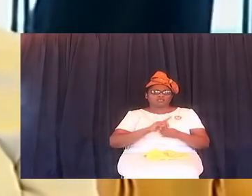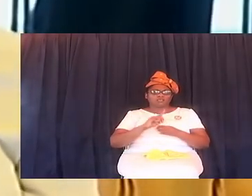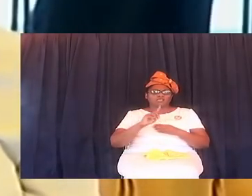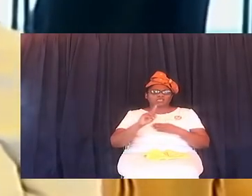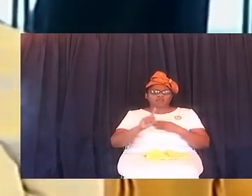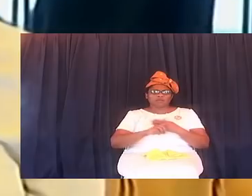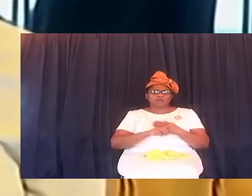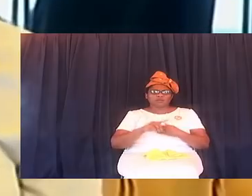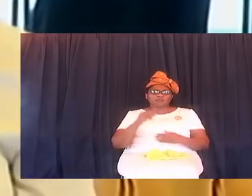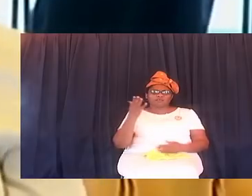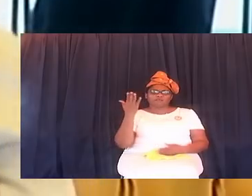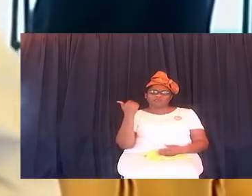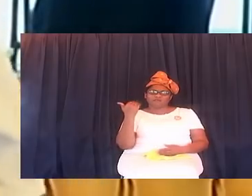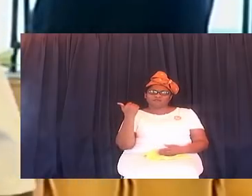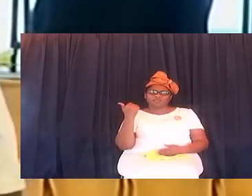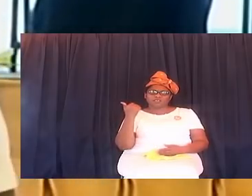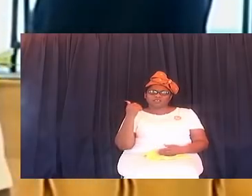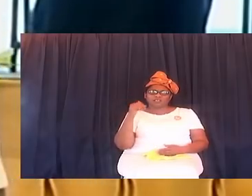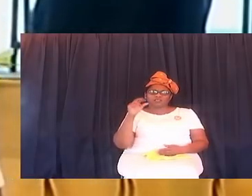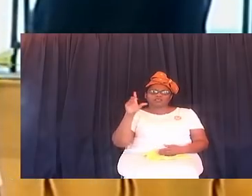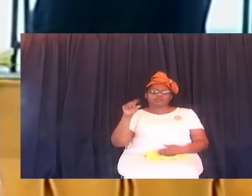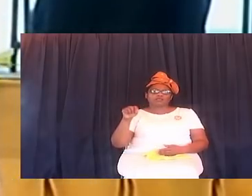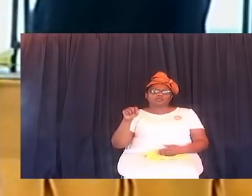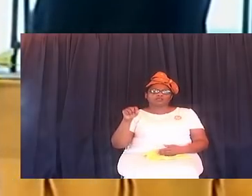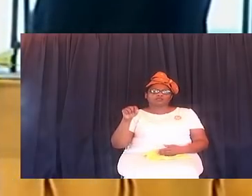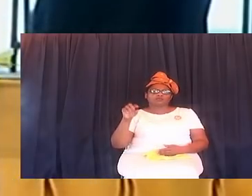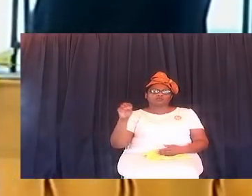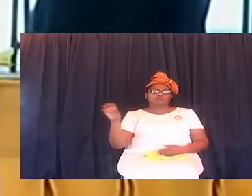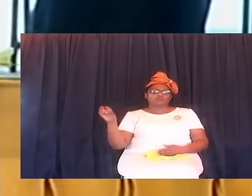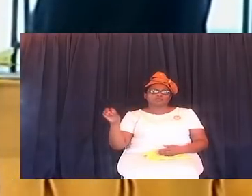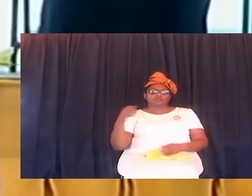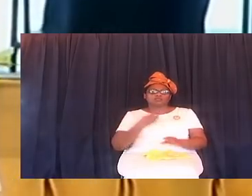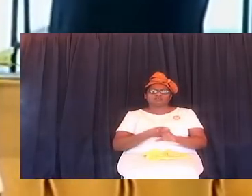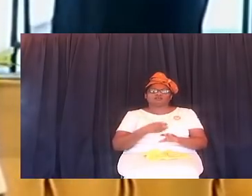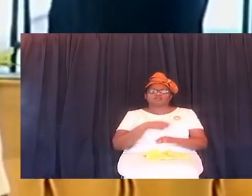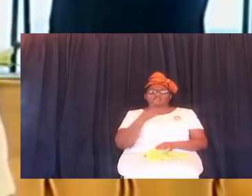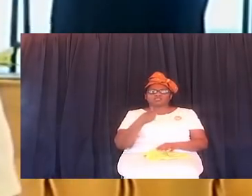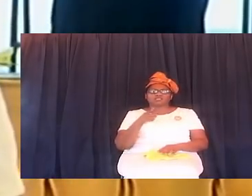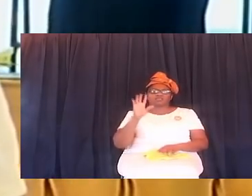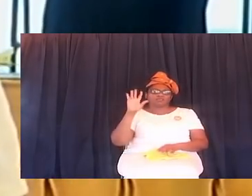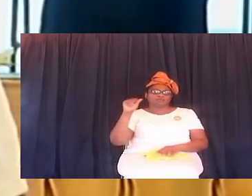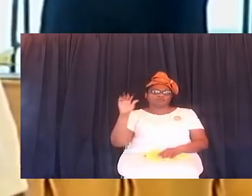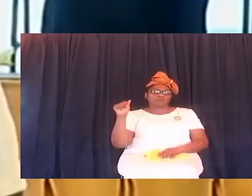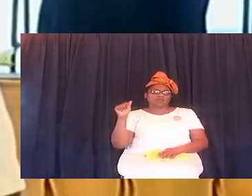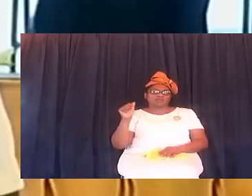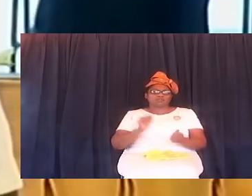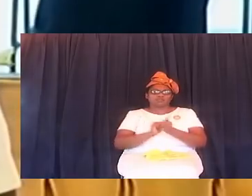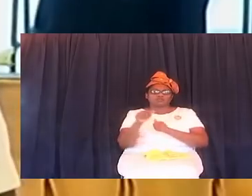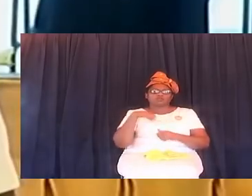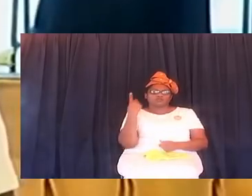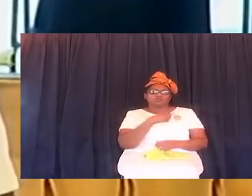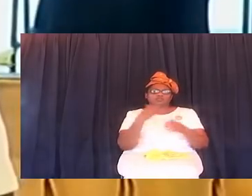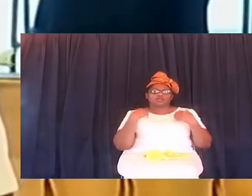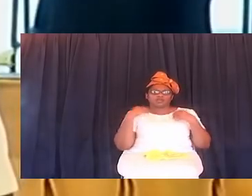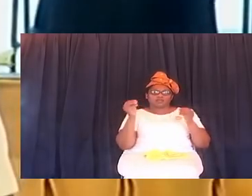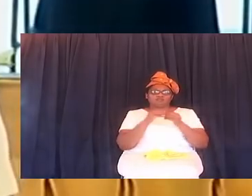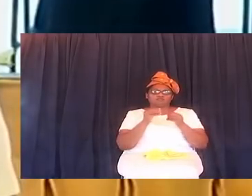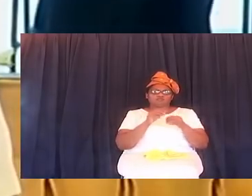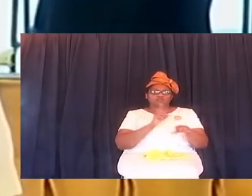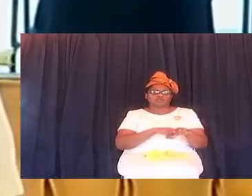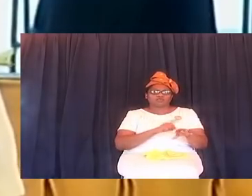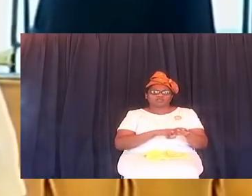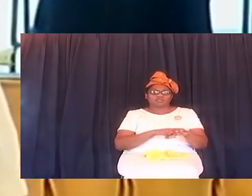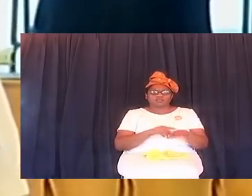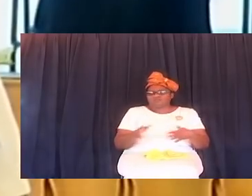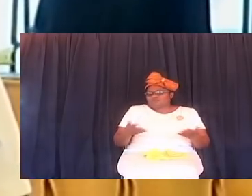54. It's hard to say goodbye. We wish we had more time, and perhaps that during that